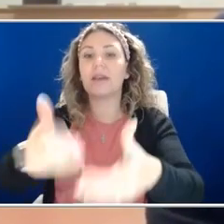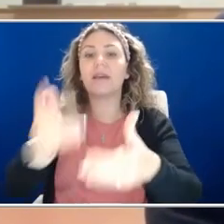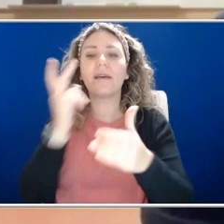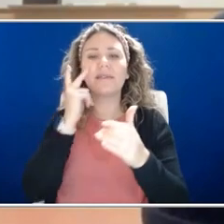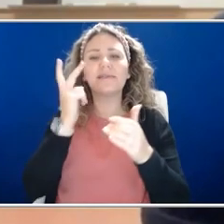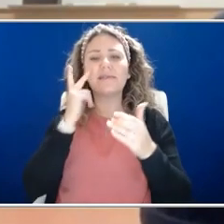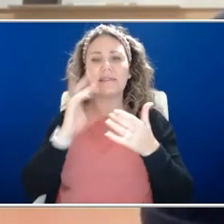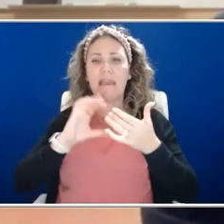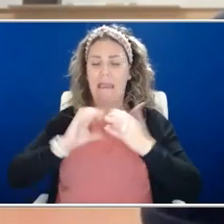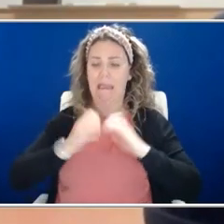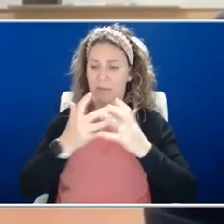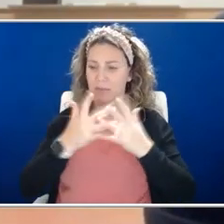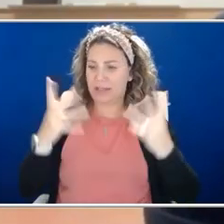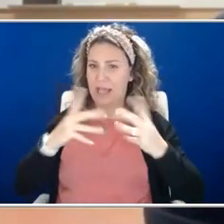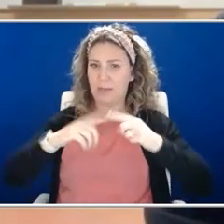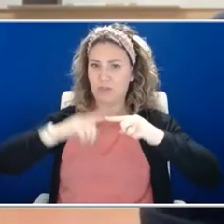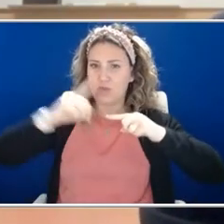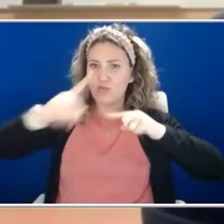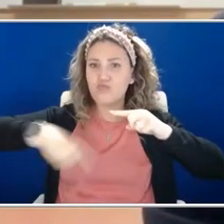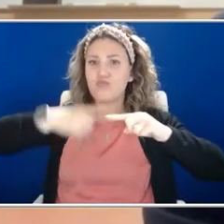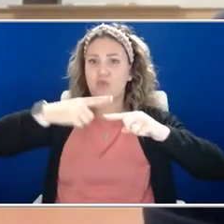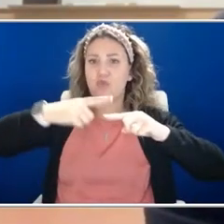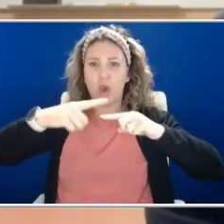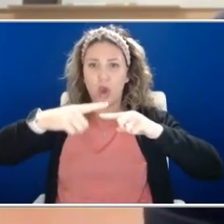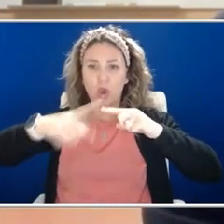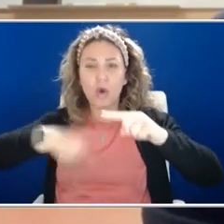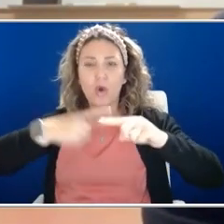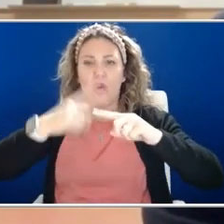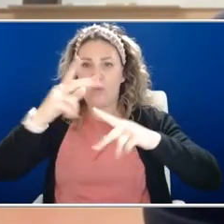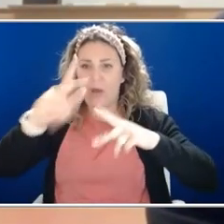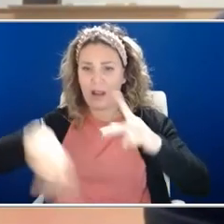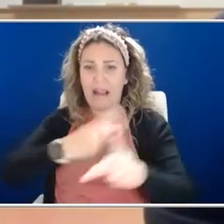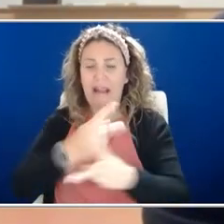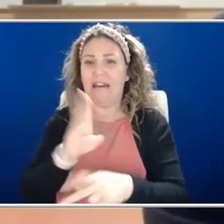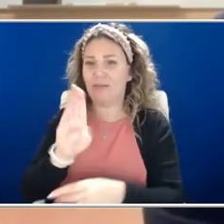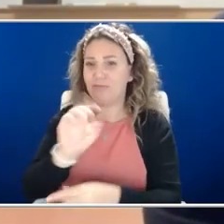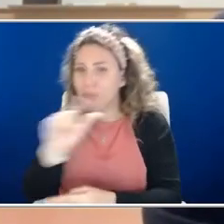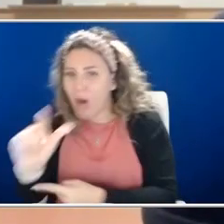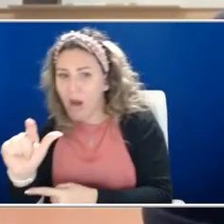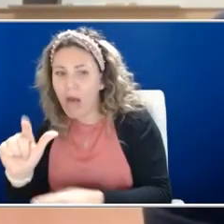understand, you know, is this going to be a type of ball it is? And then actually a lot of the teams use